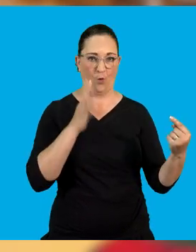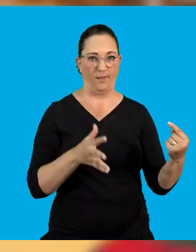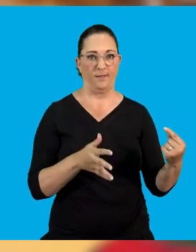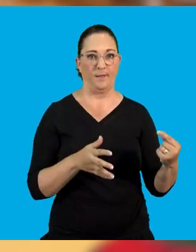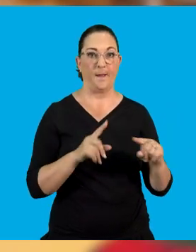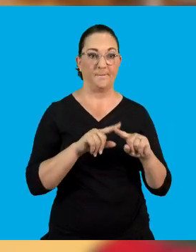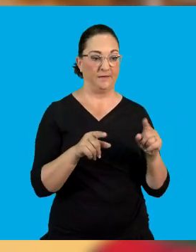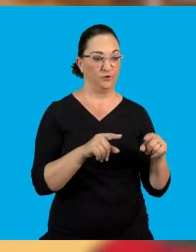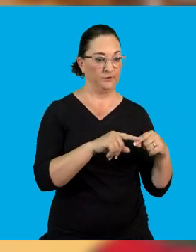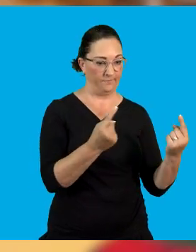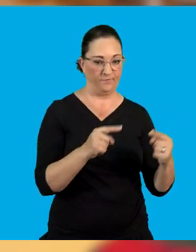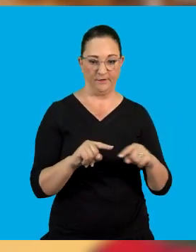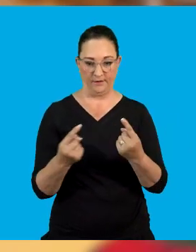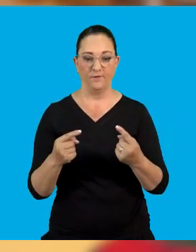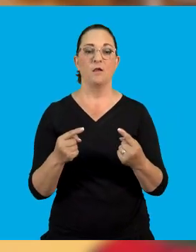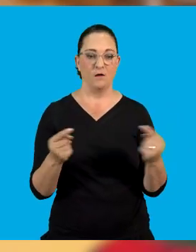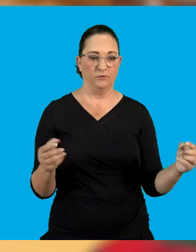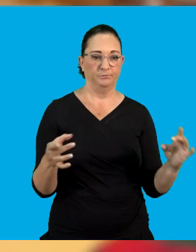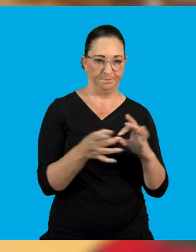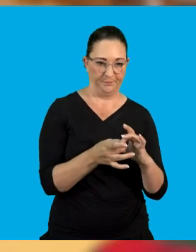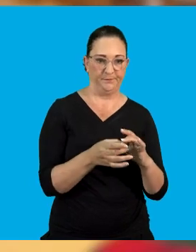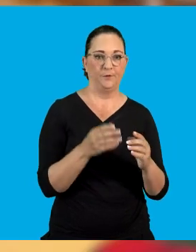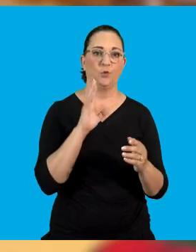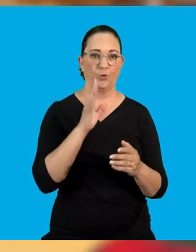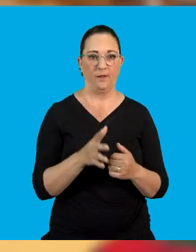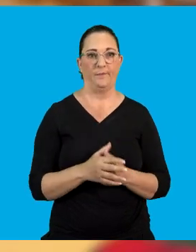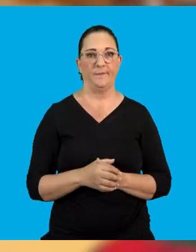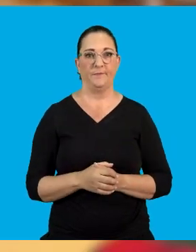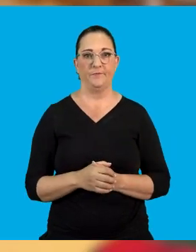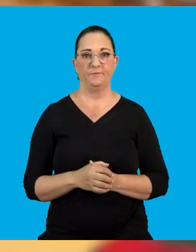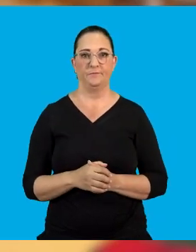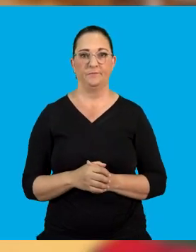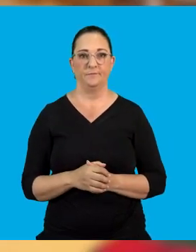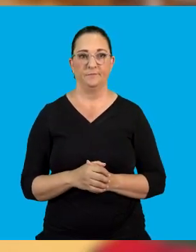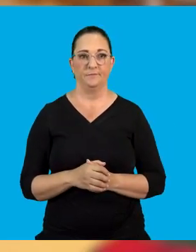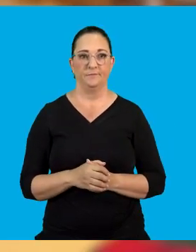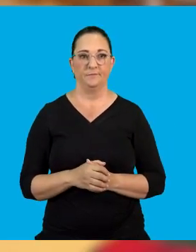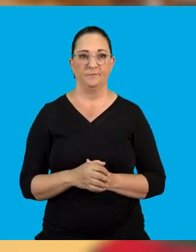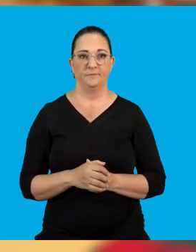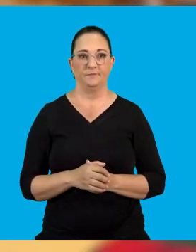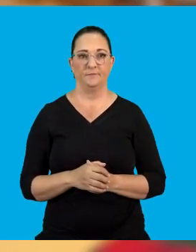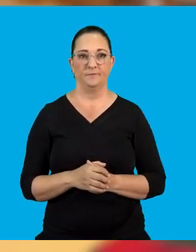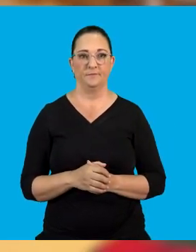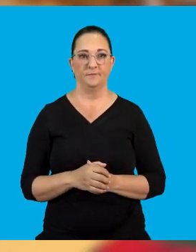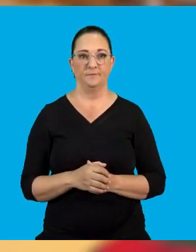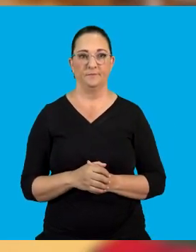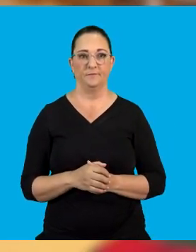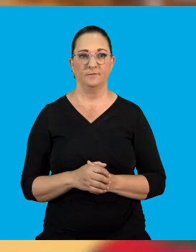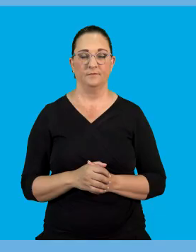with the negatives, like charges repel. Should the two subatomic particles have the same charge, they will repel each